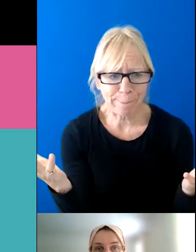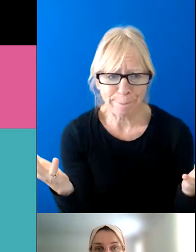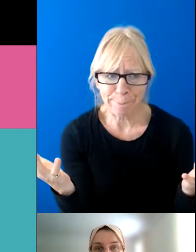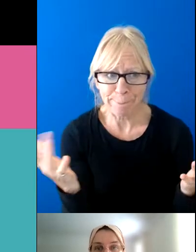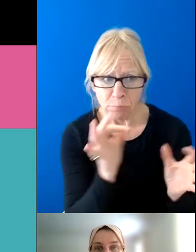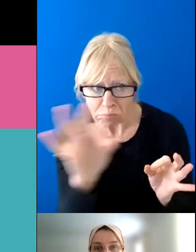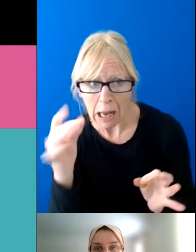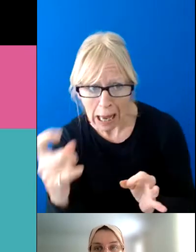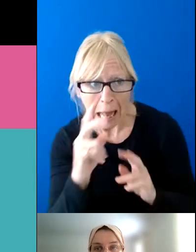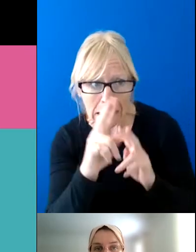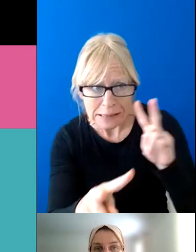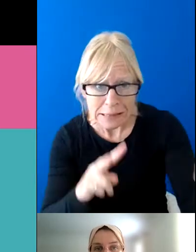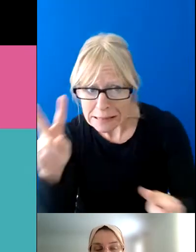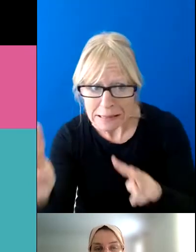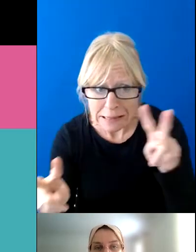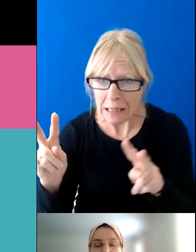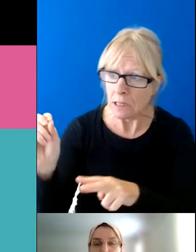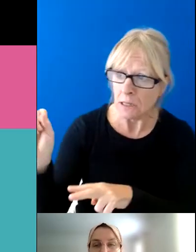Yeah, I can.